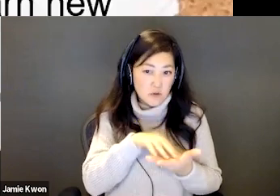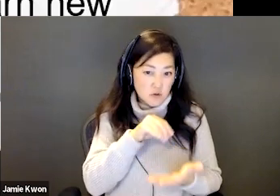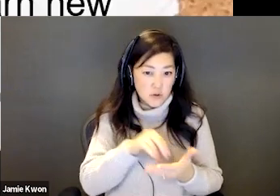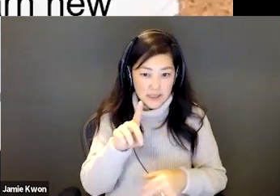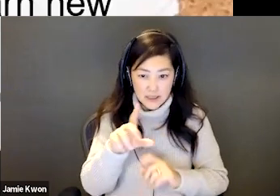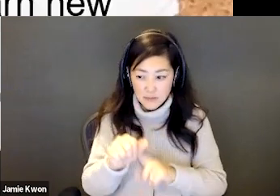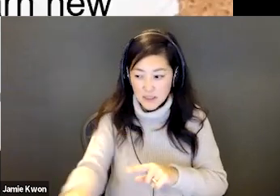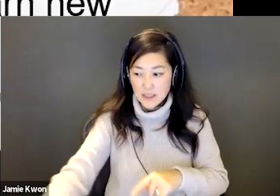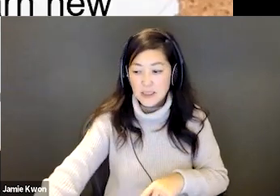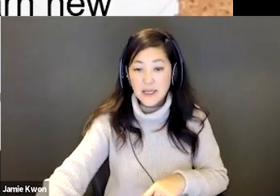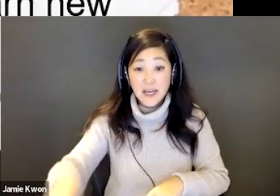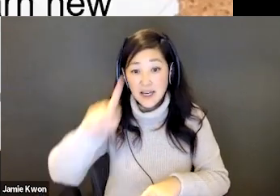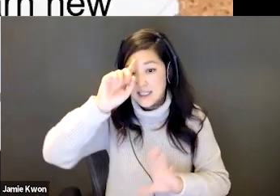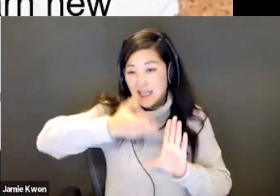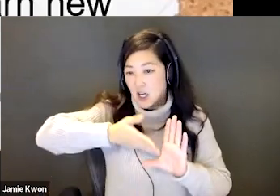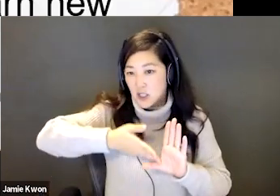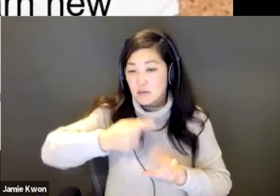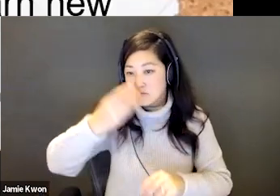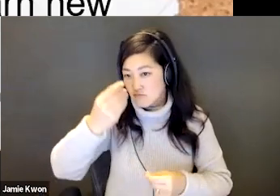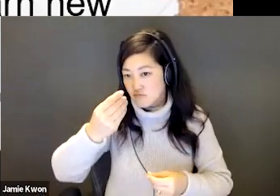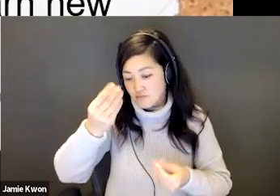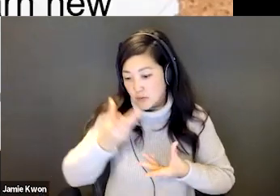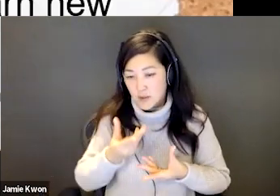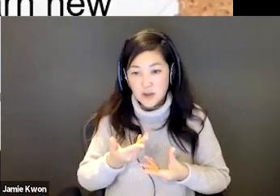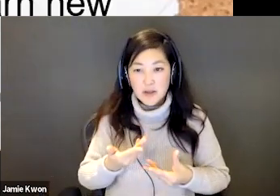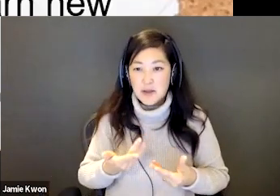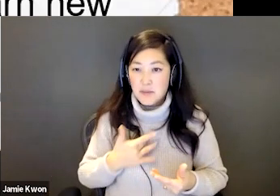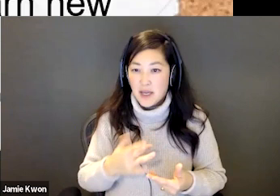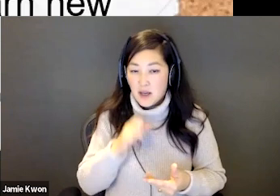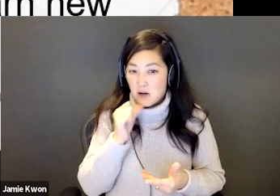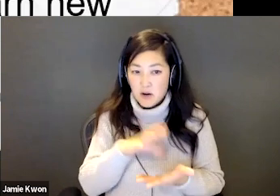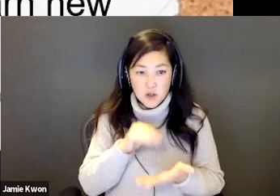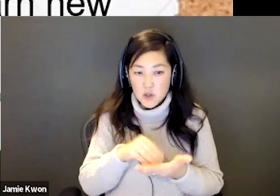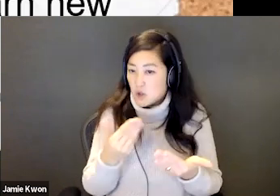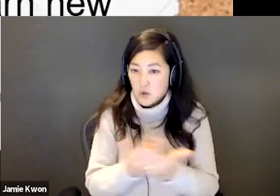was unlikely to learn any new skills.